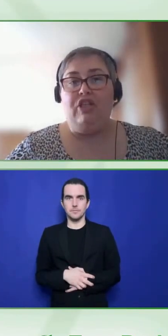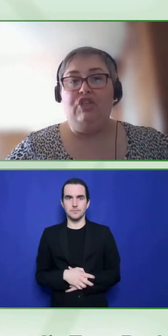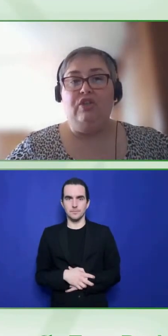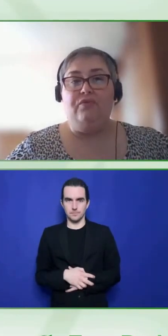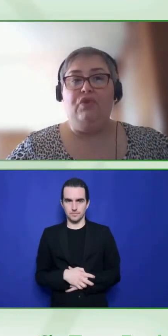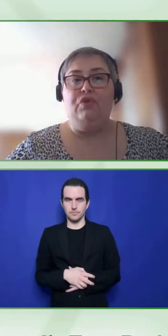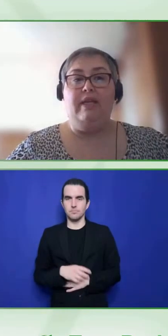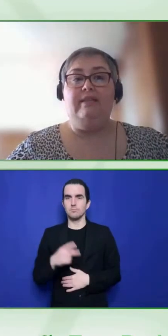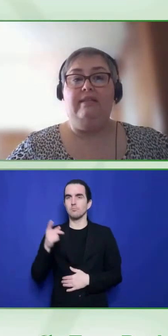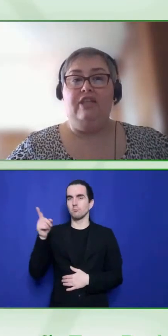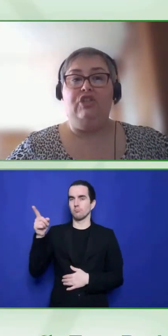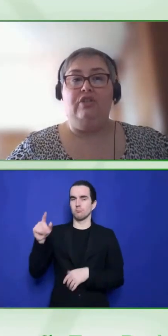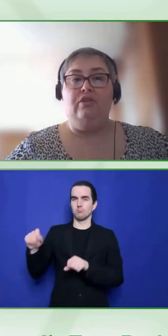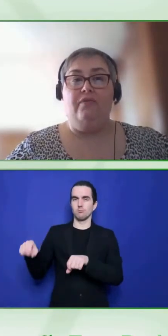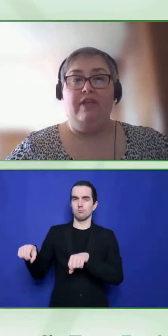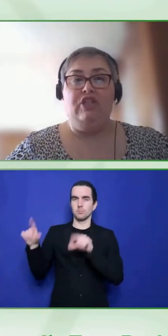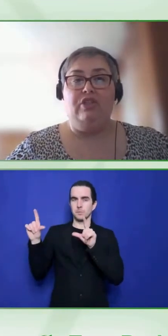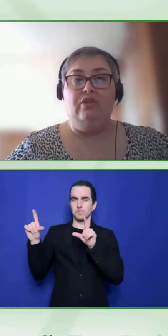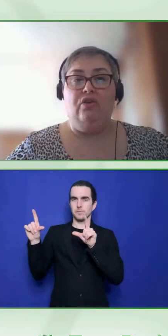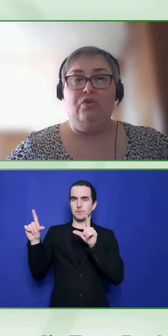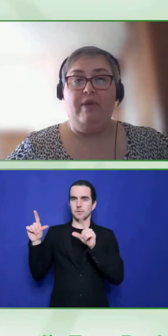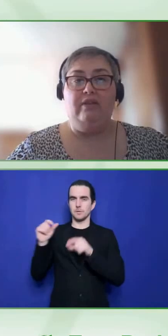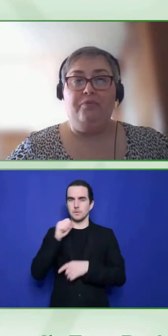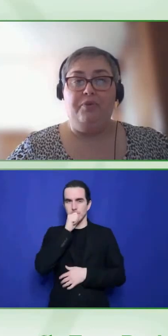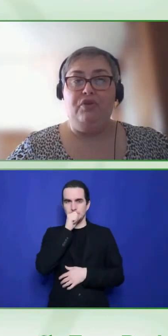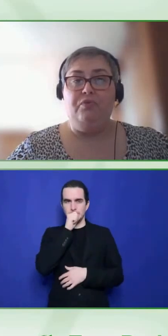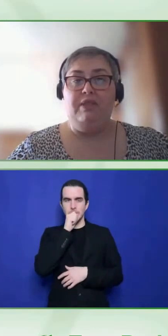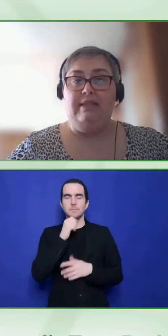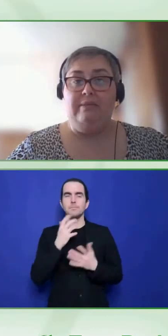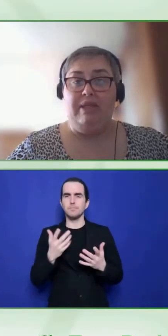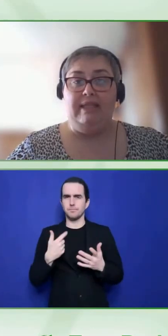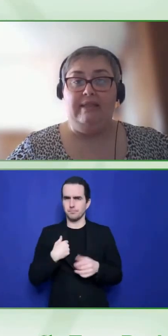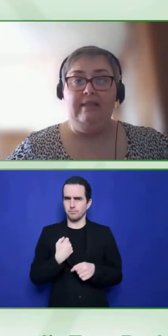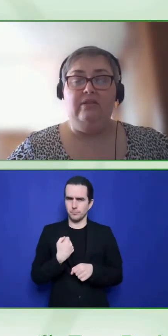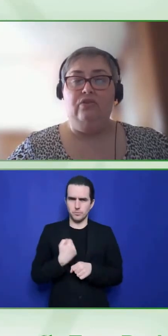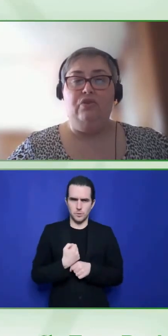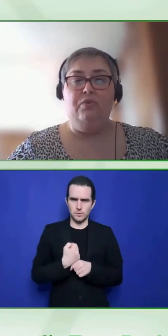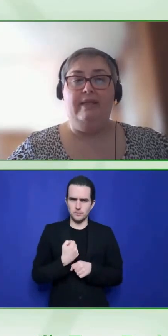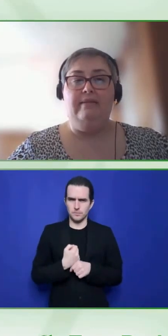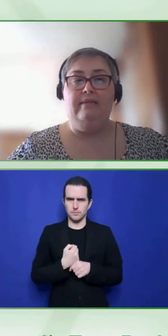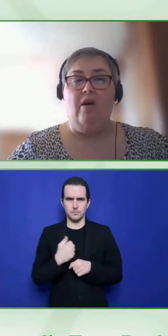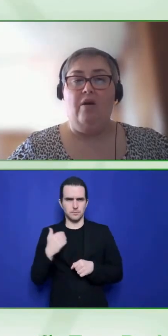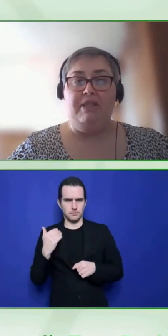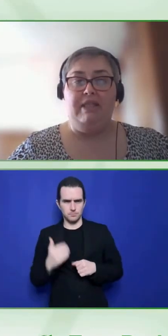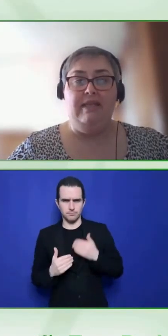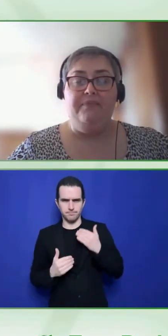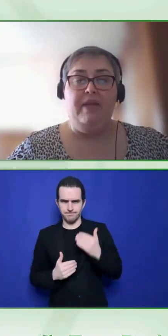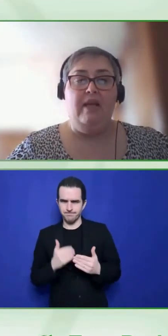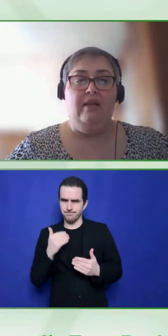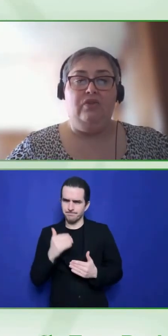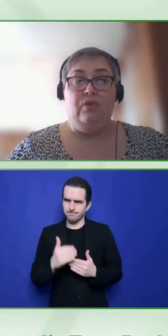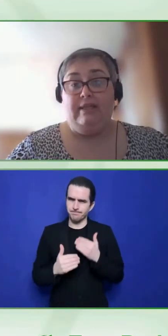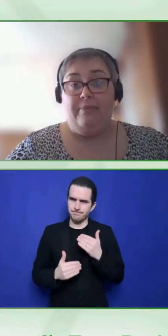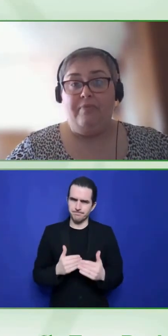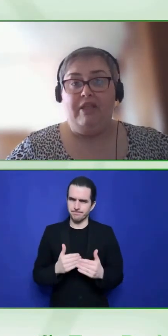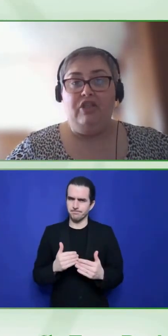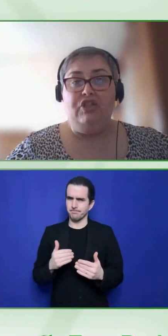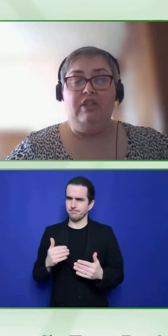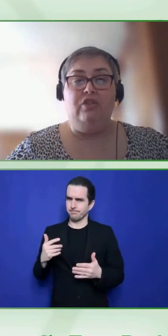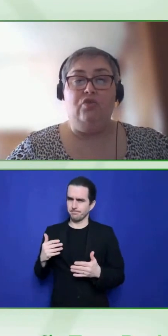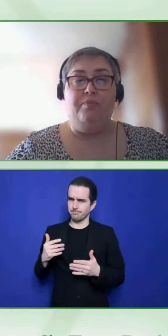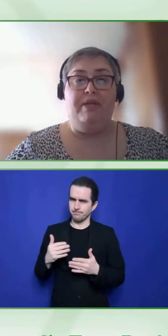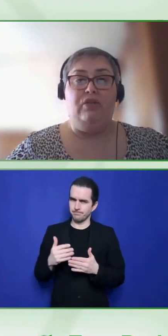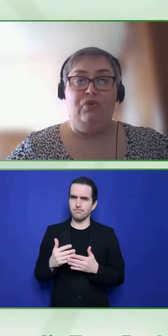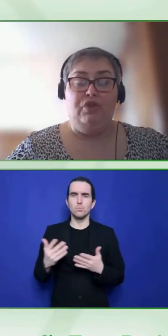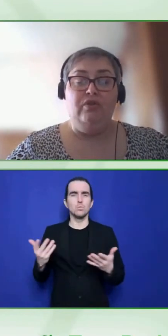the implementation of the United Nations Convention on the Right of Persons with Disability, the UNCRPD. So its